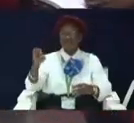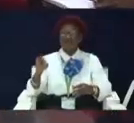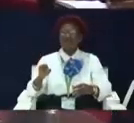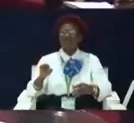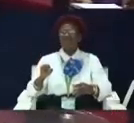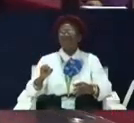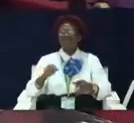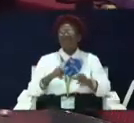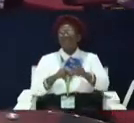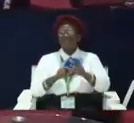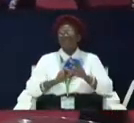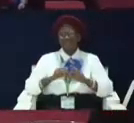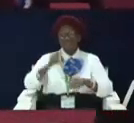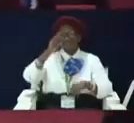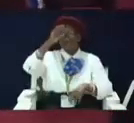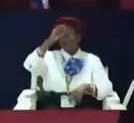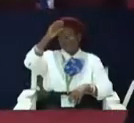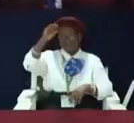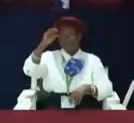It's a fellow that